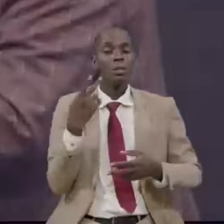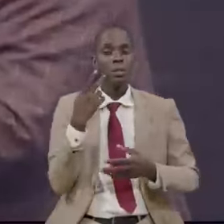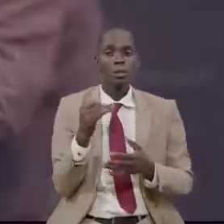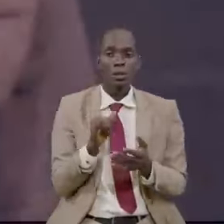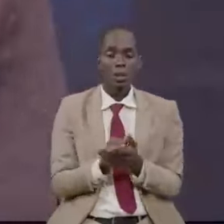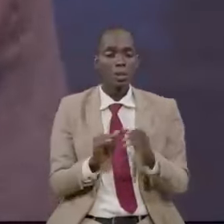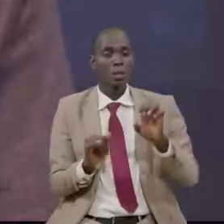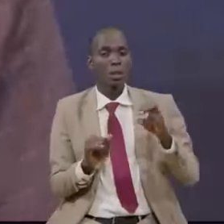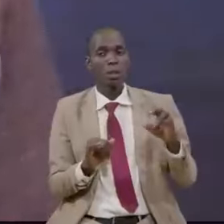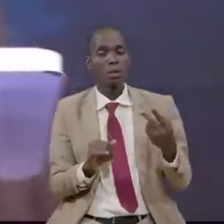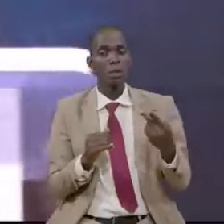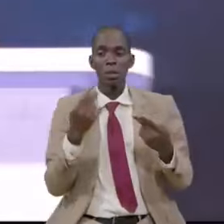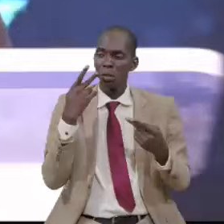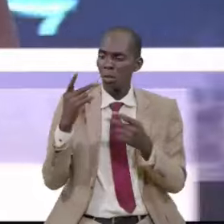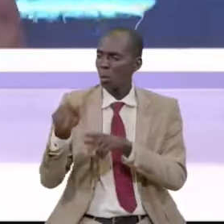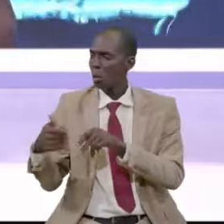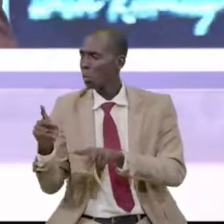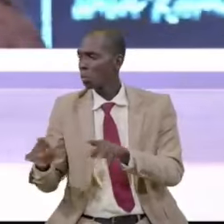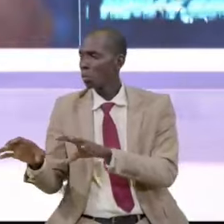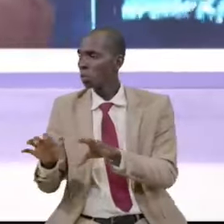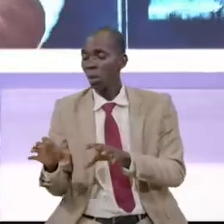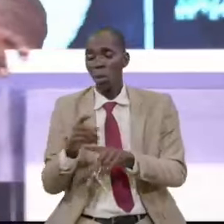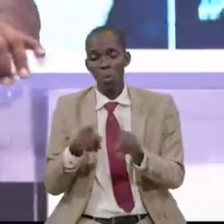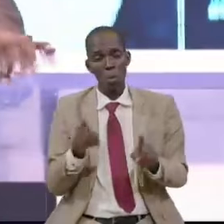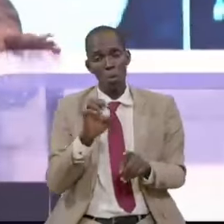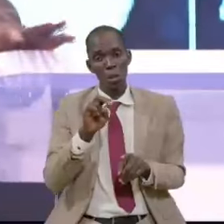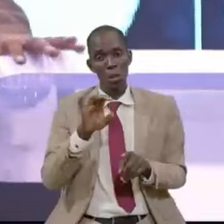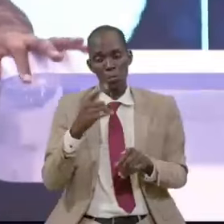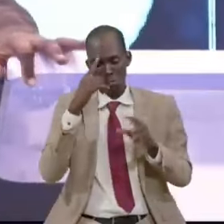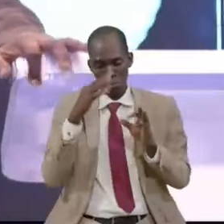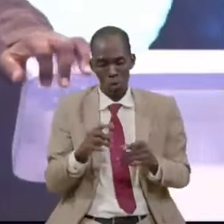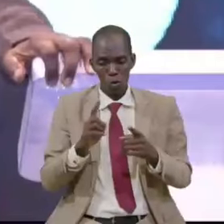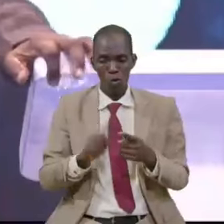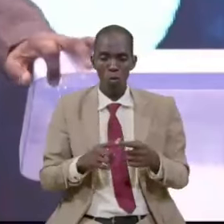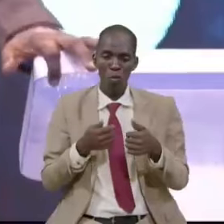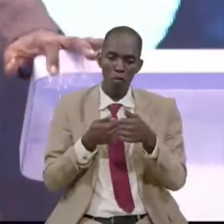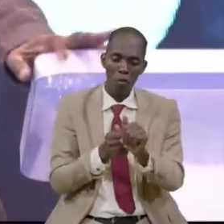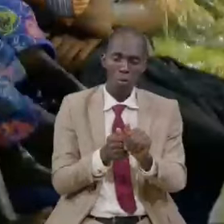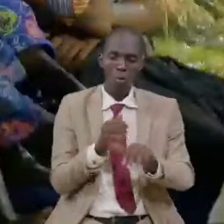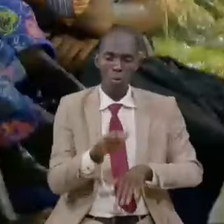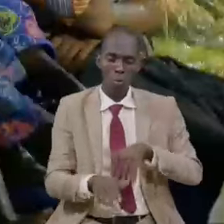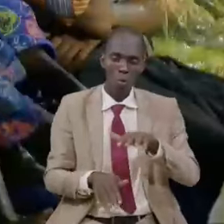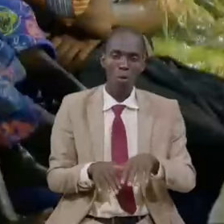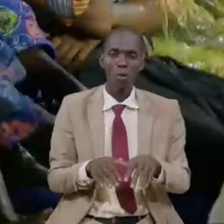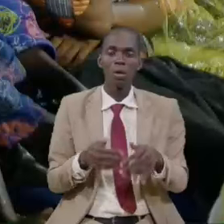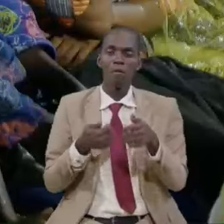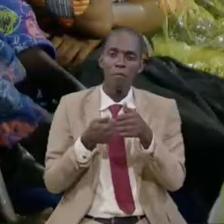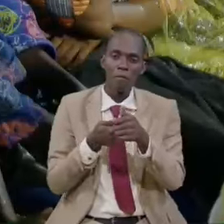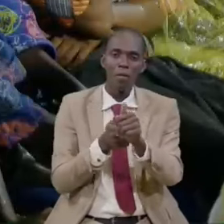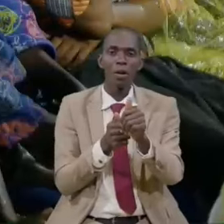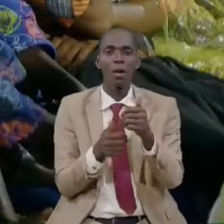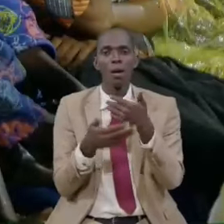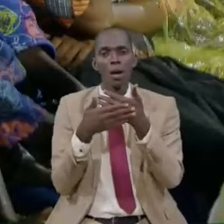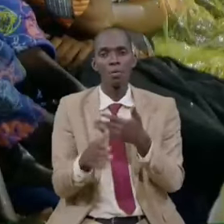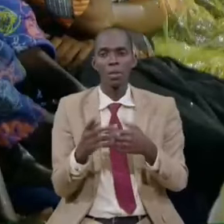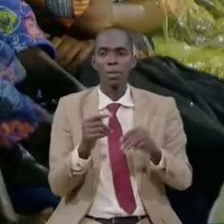followed, and he now walked in righteousness, following after the Lord. And the